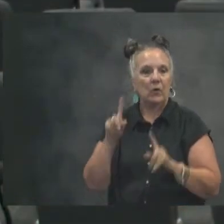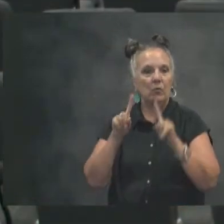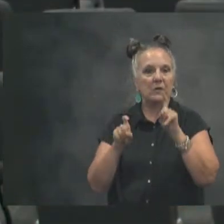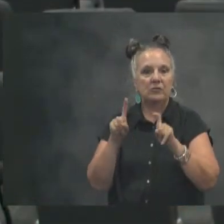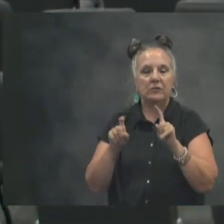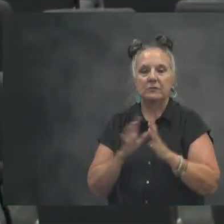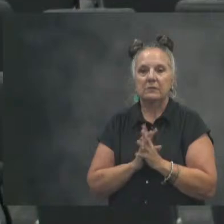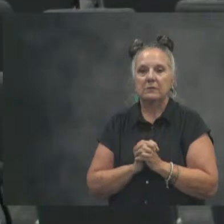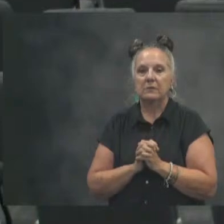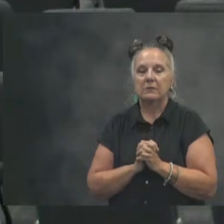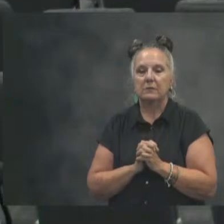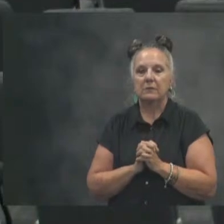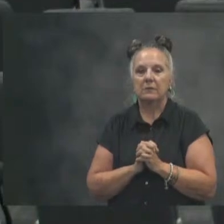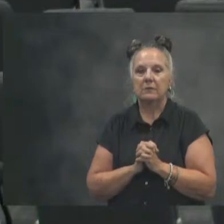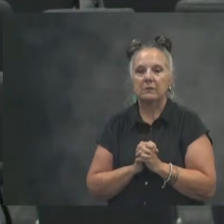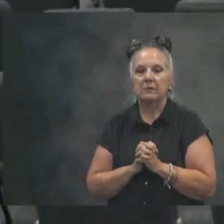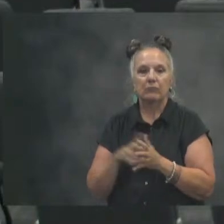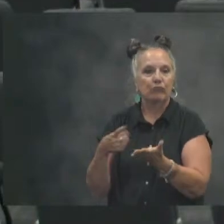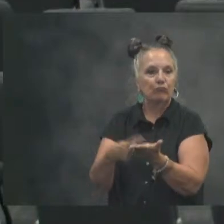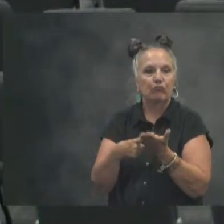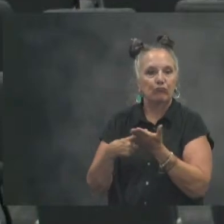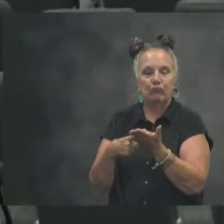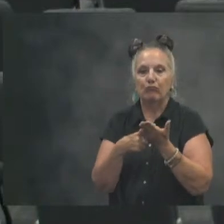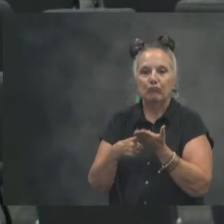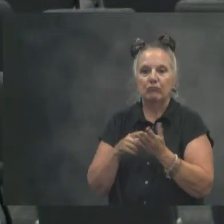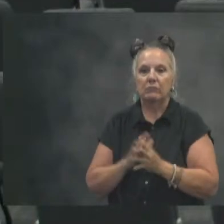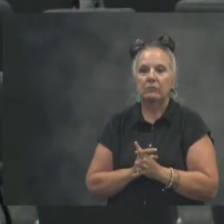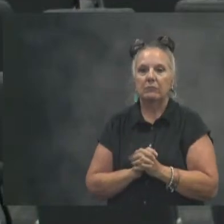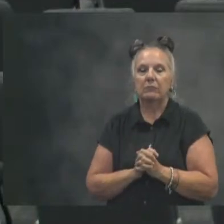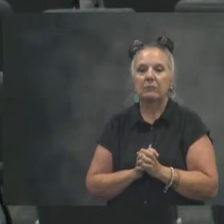questions? Any discussion?